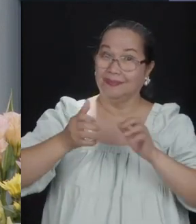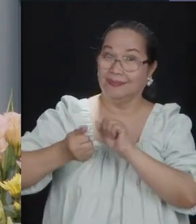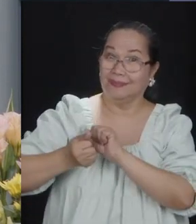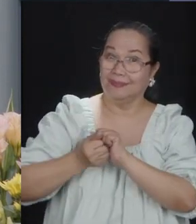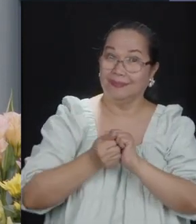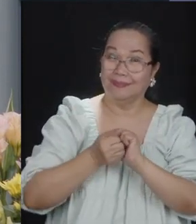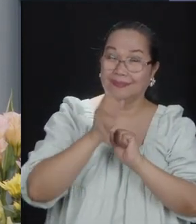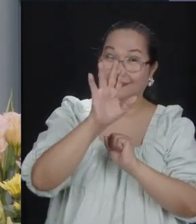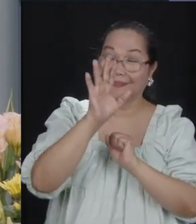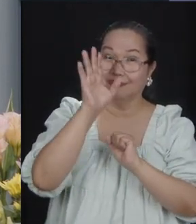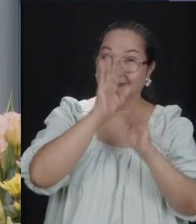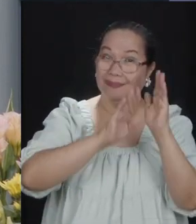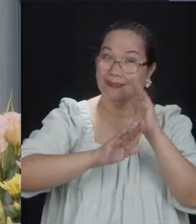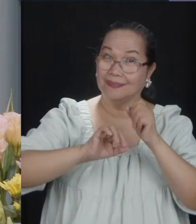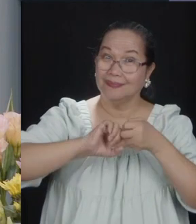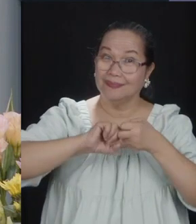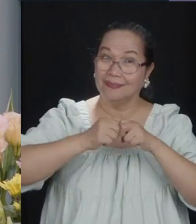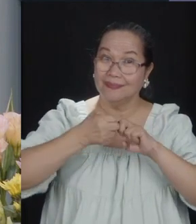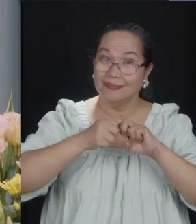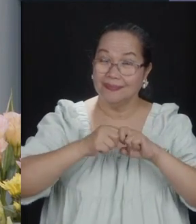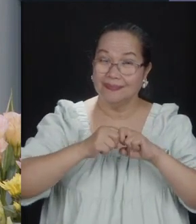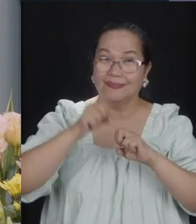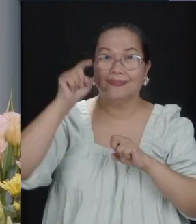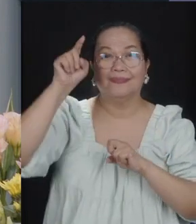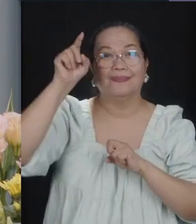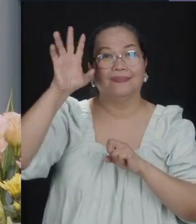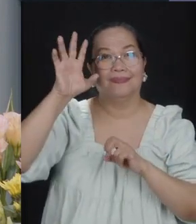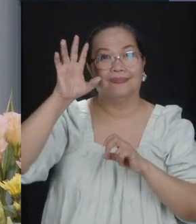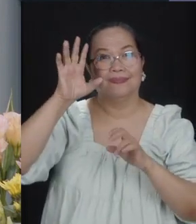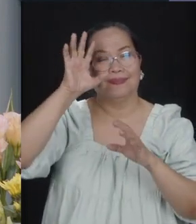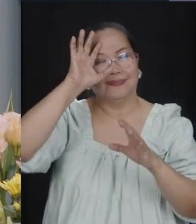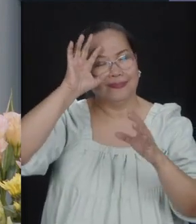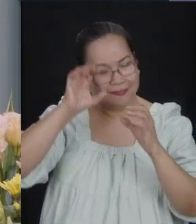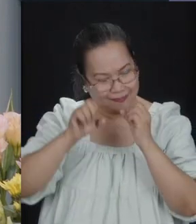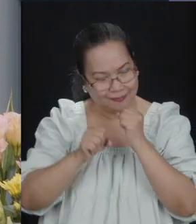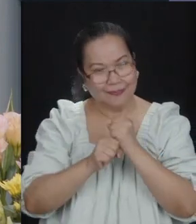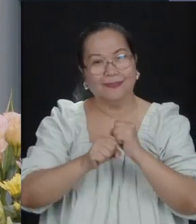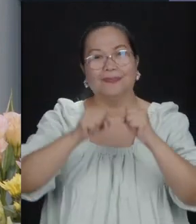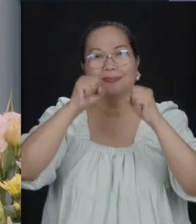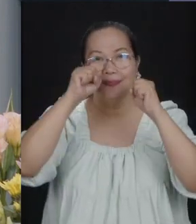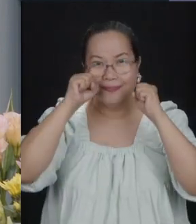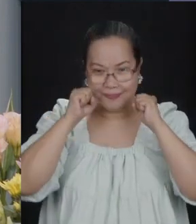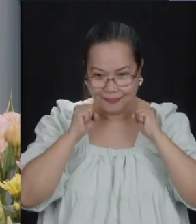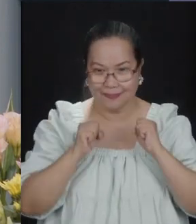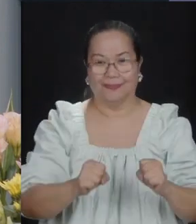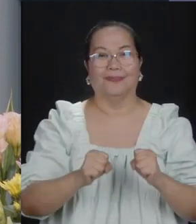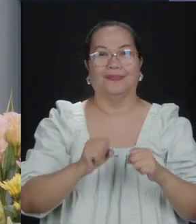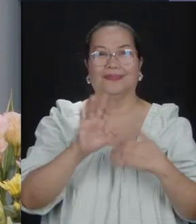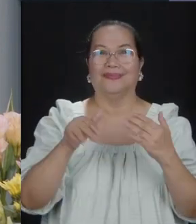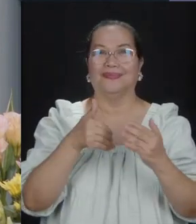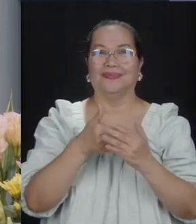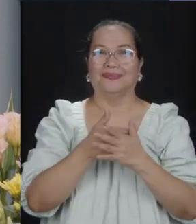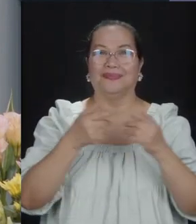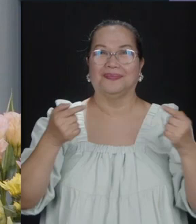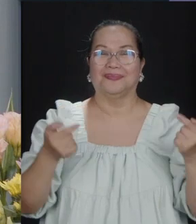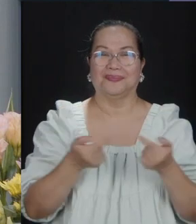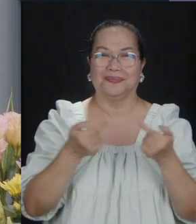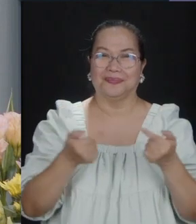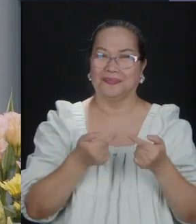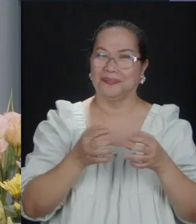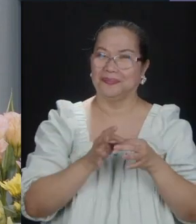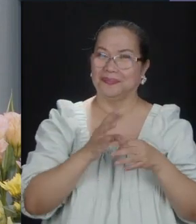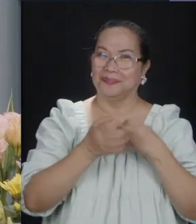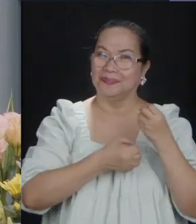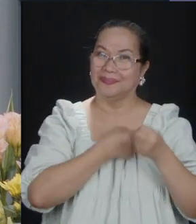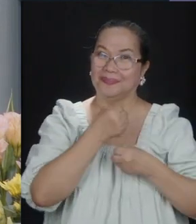your struggles? God is trustworthy, and he can be trusted with our pain and suffering,